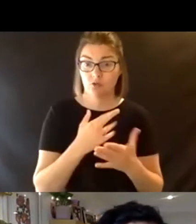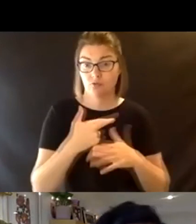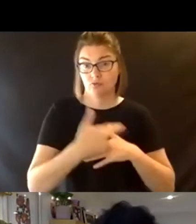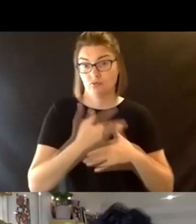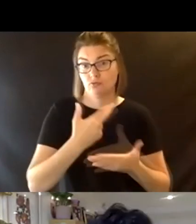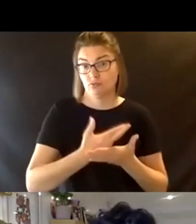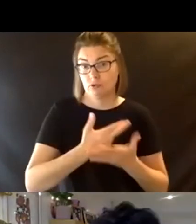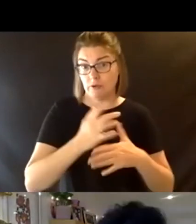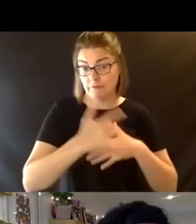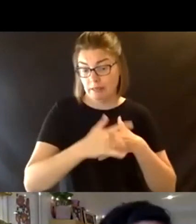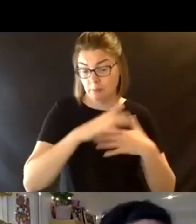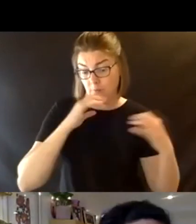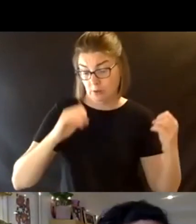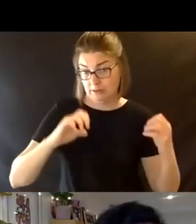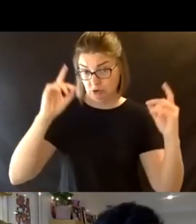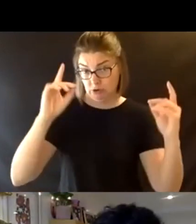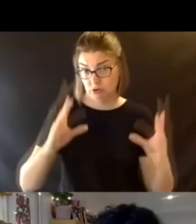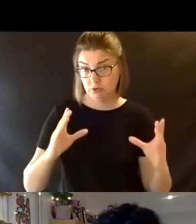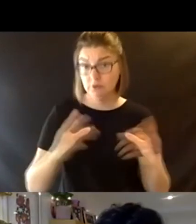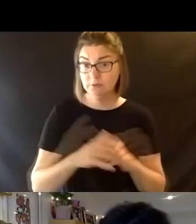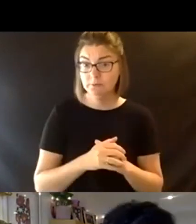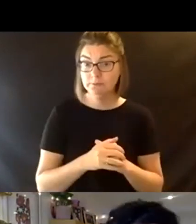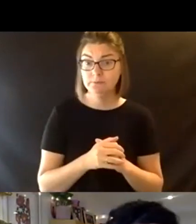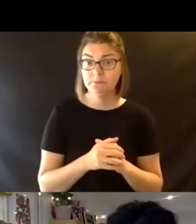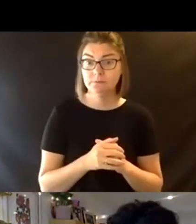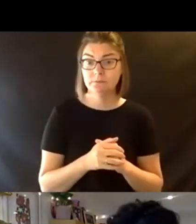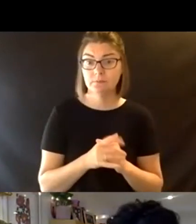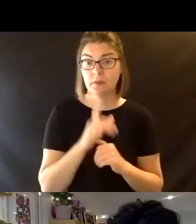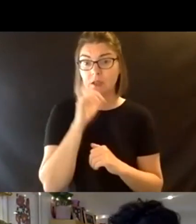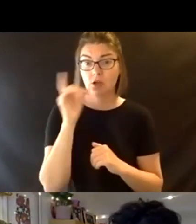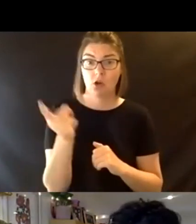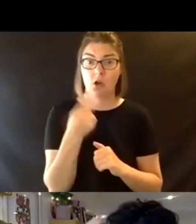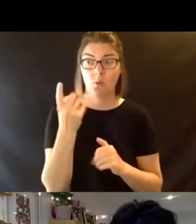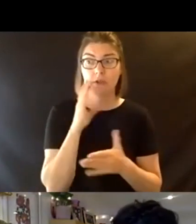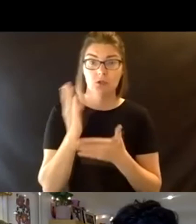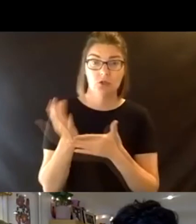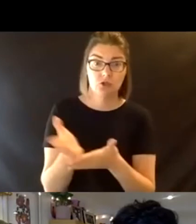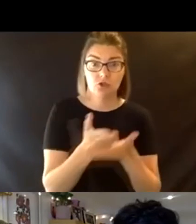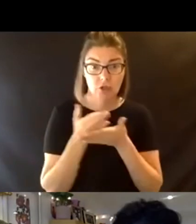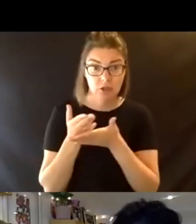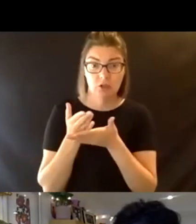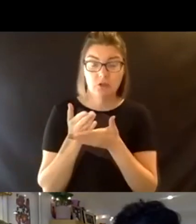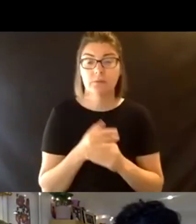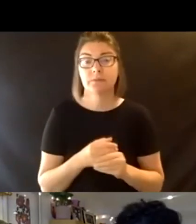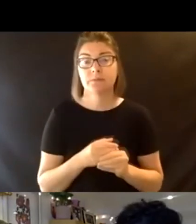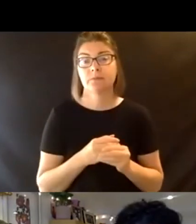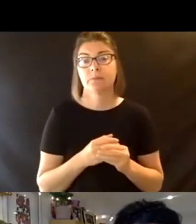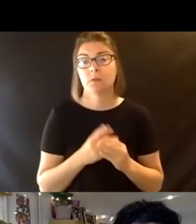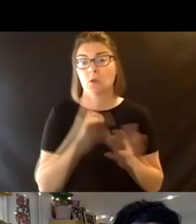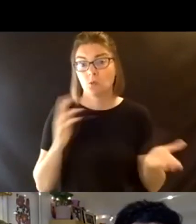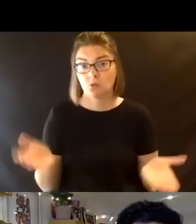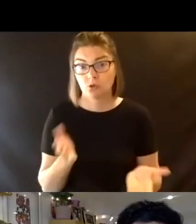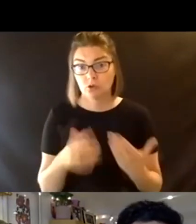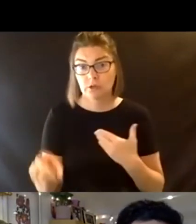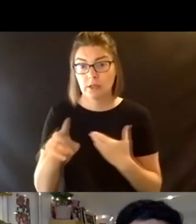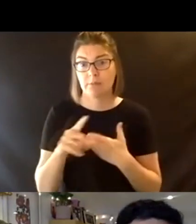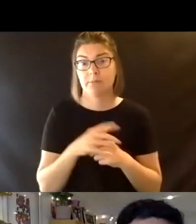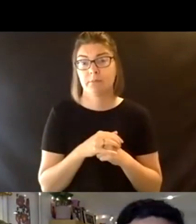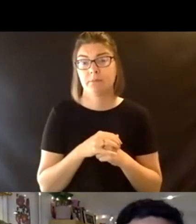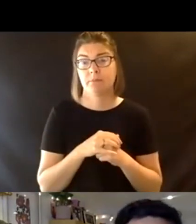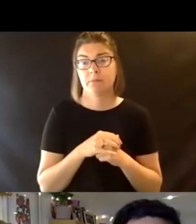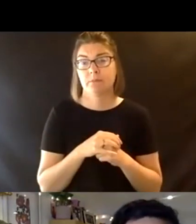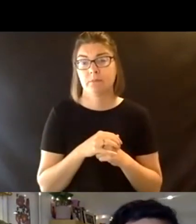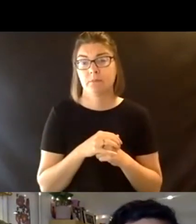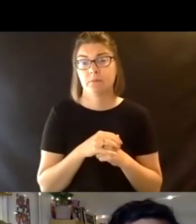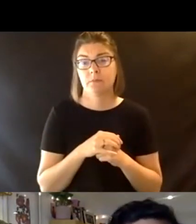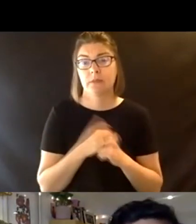for educators that aren't necessarily always being shared. And so I would just say, encourage them to turn to alternative